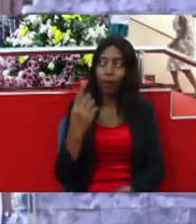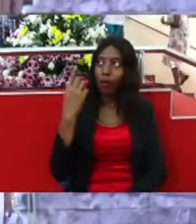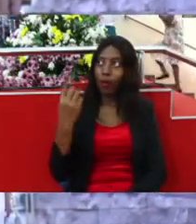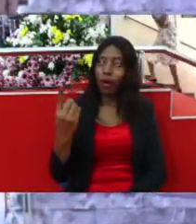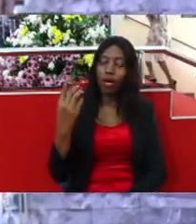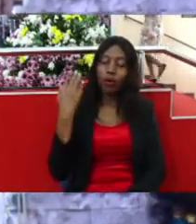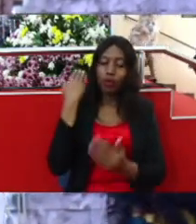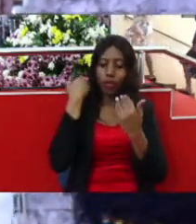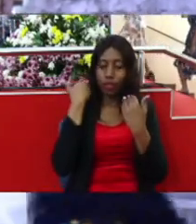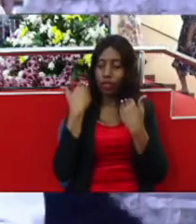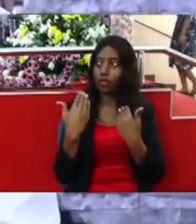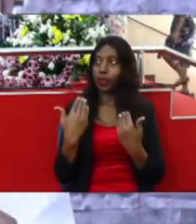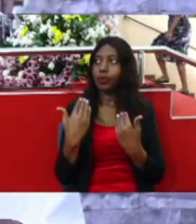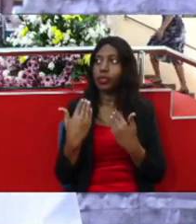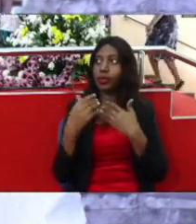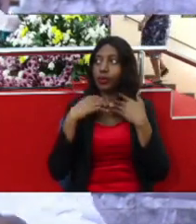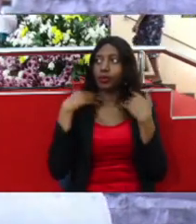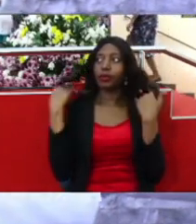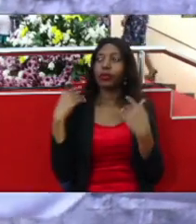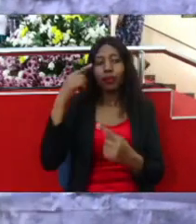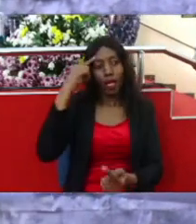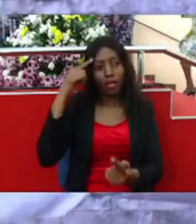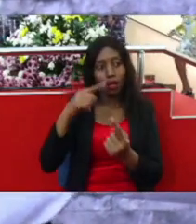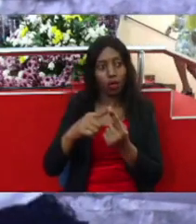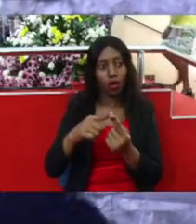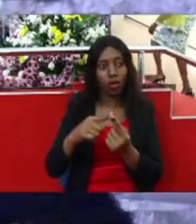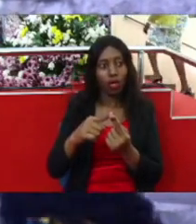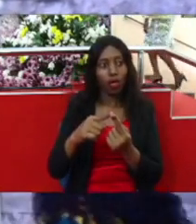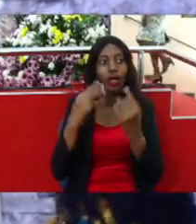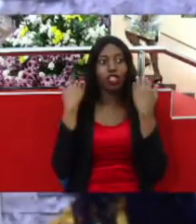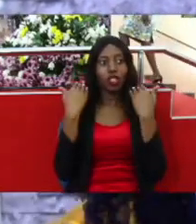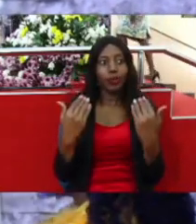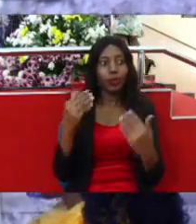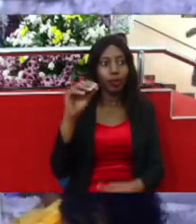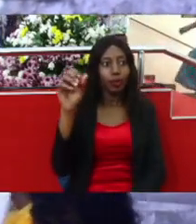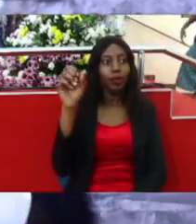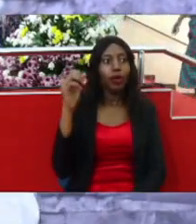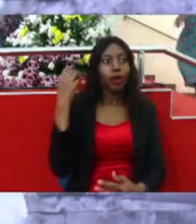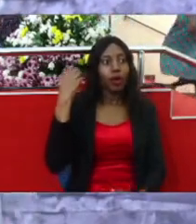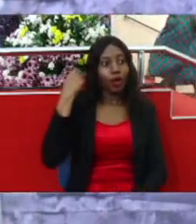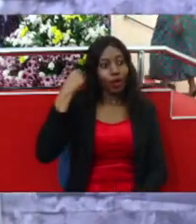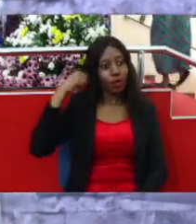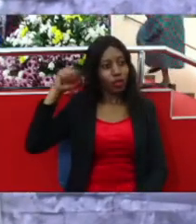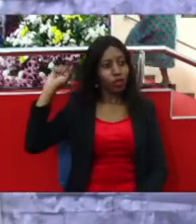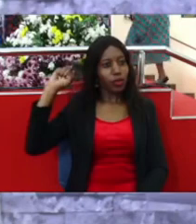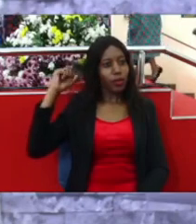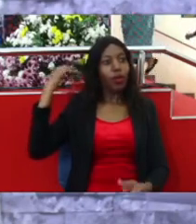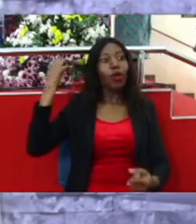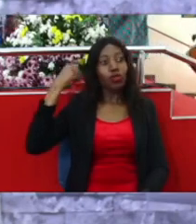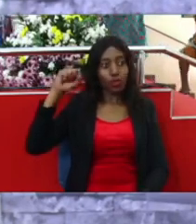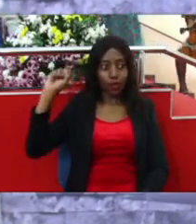uwe mojawapo wa mwana kondoo. His agenda to save humanity, agenda yake ya kuokoa mwanadamu, is not yet